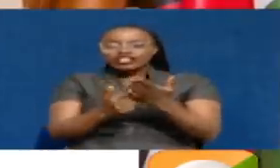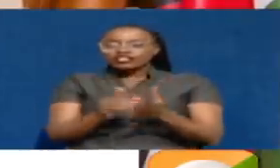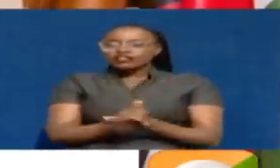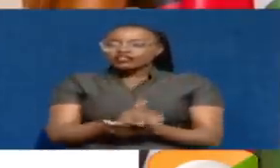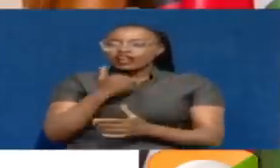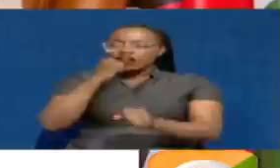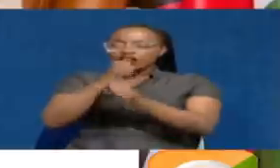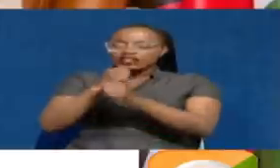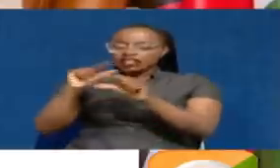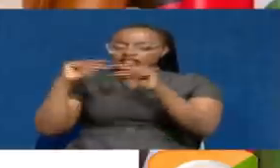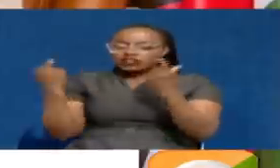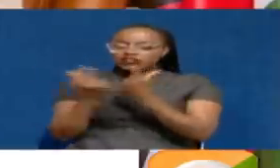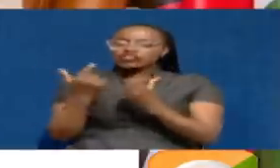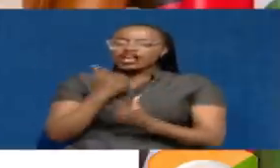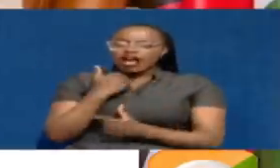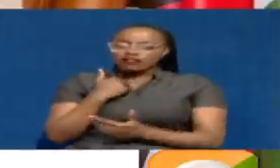There's a task force